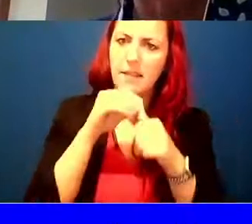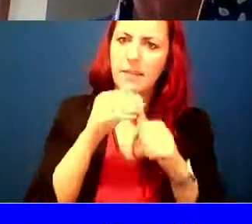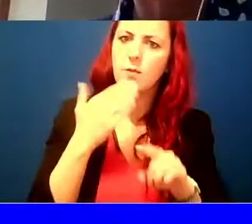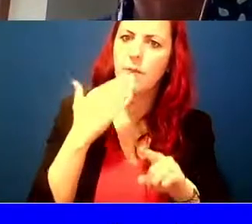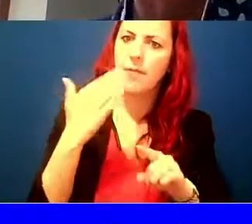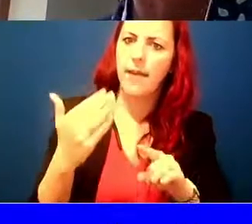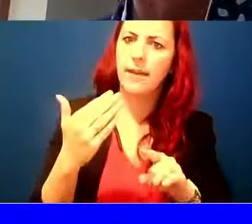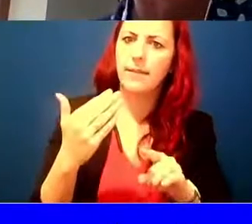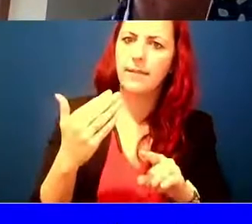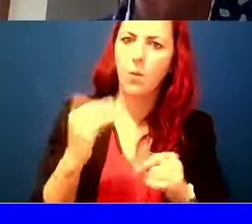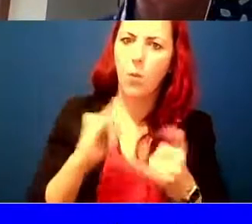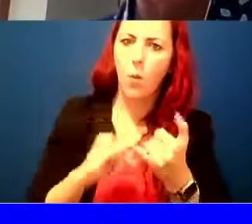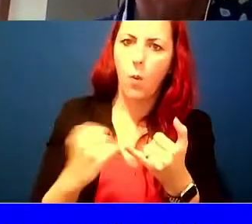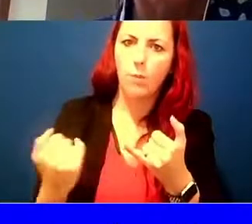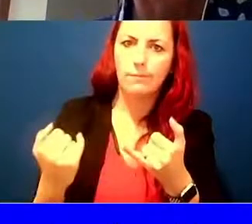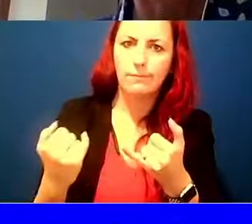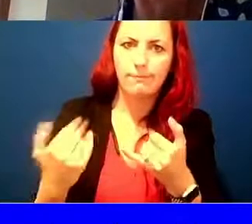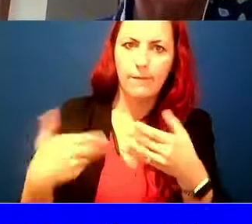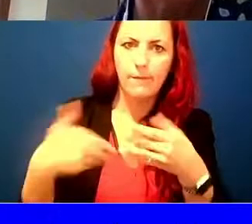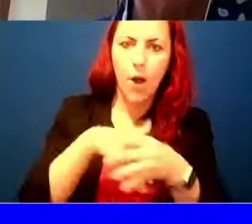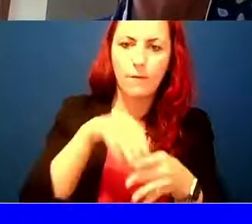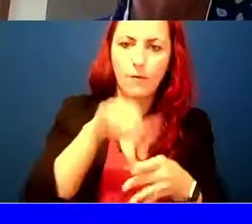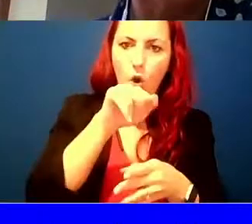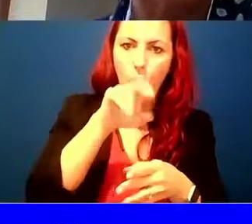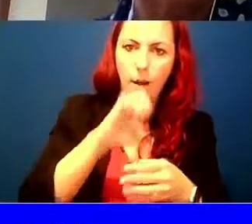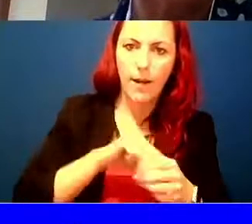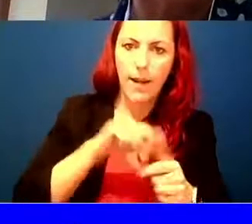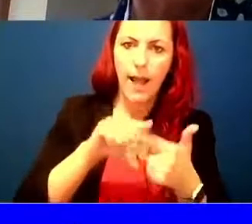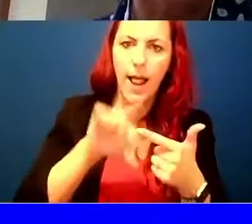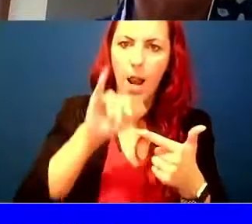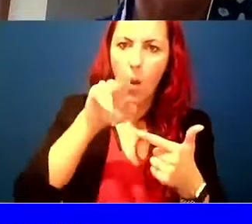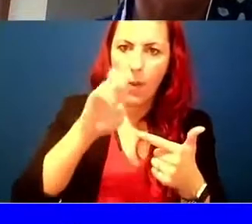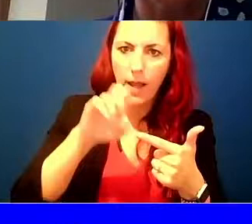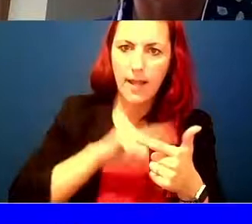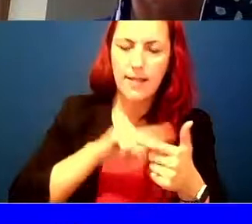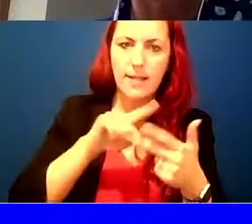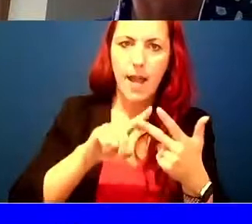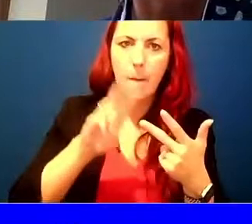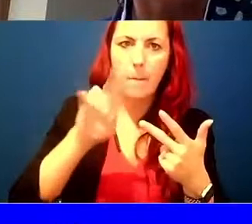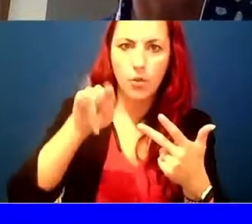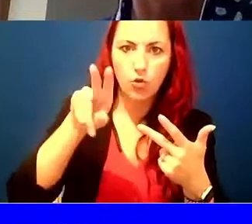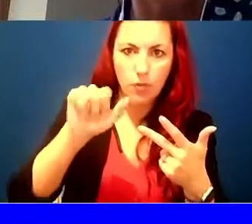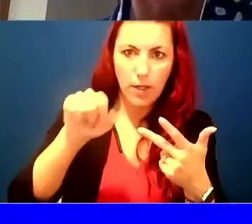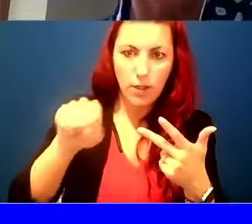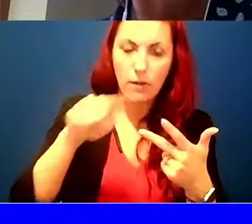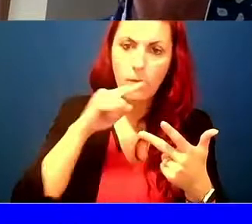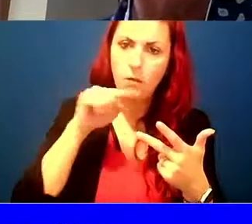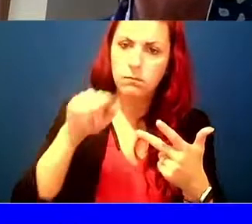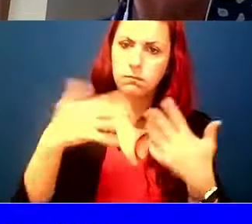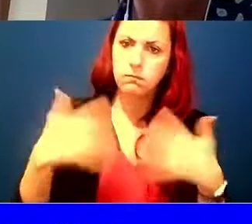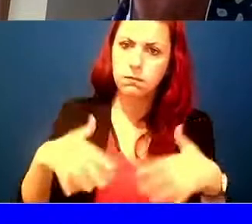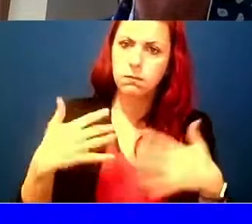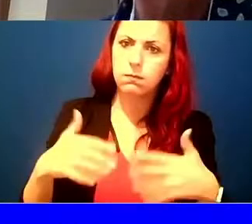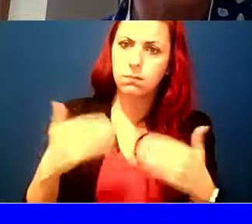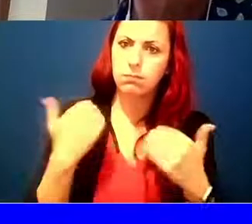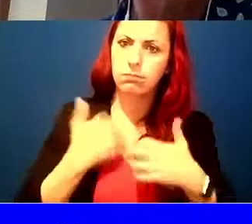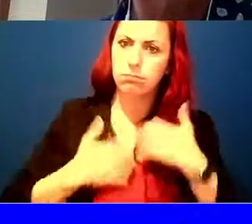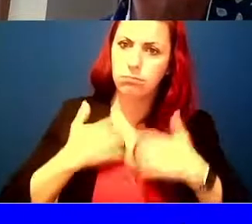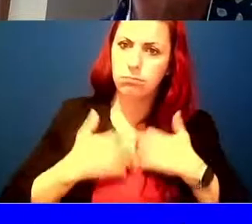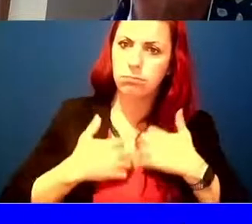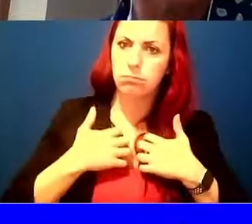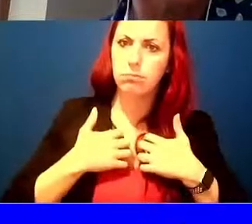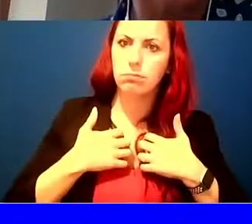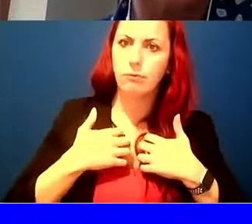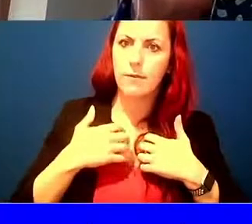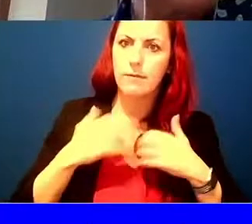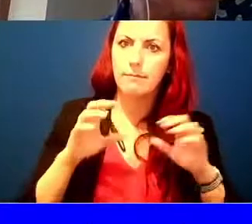our contributors, Áine, Louise and Patricia, for what were really very informative and insightful sessions. I